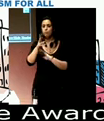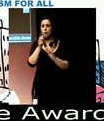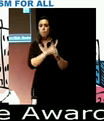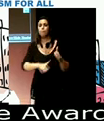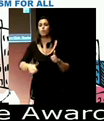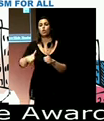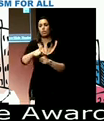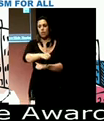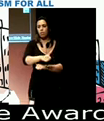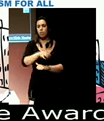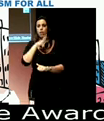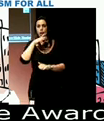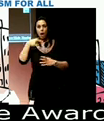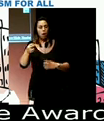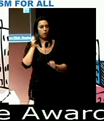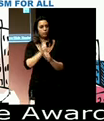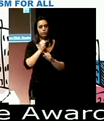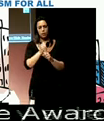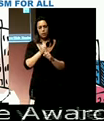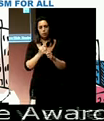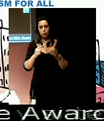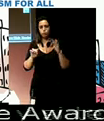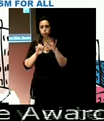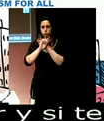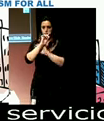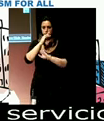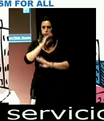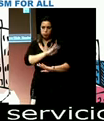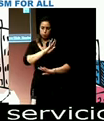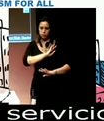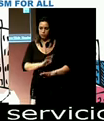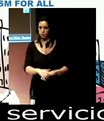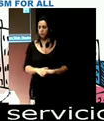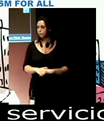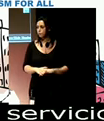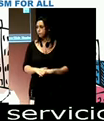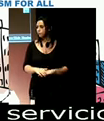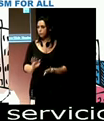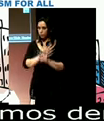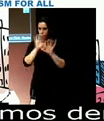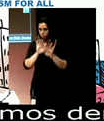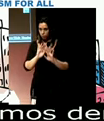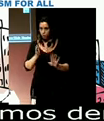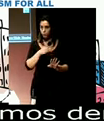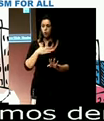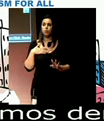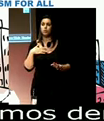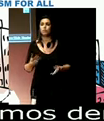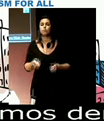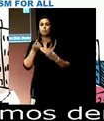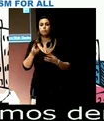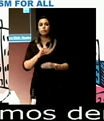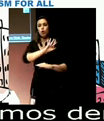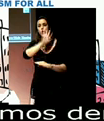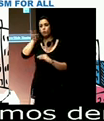a priority, and all the important work that have been already